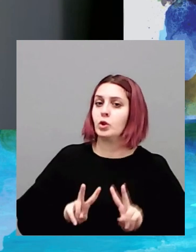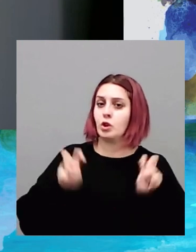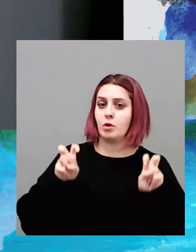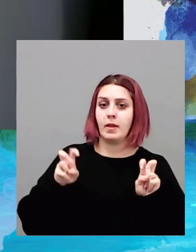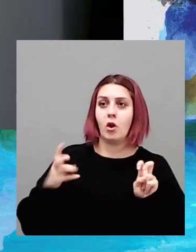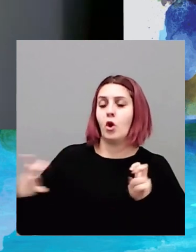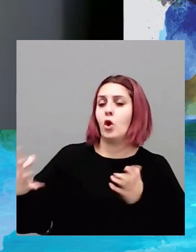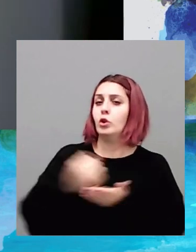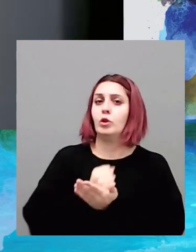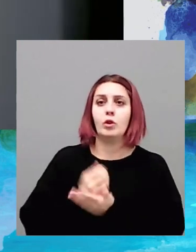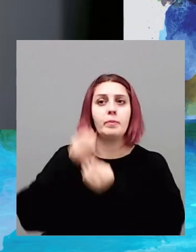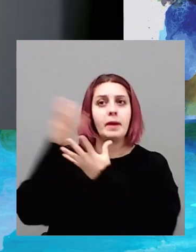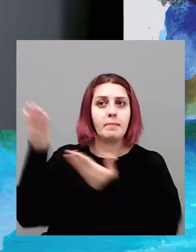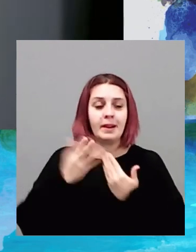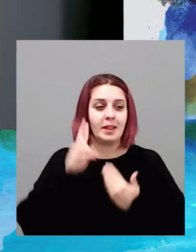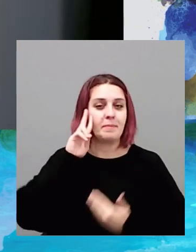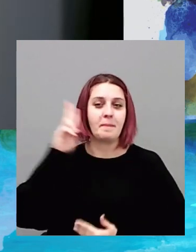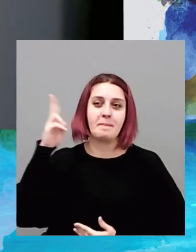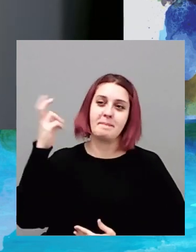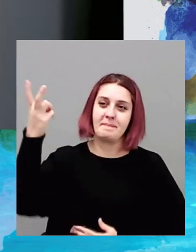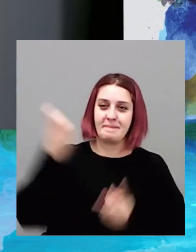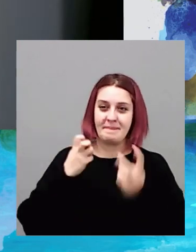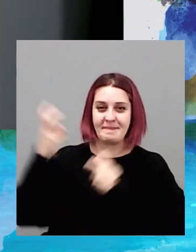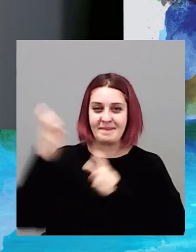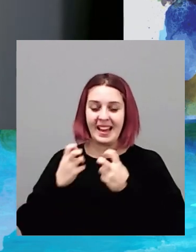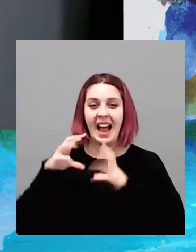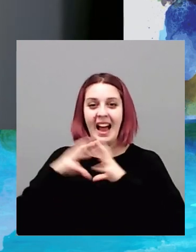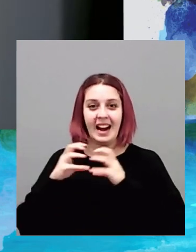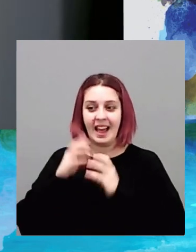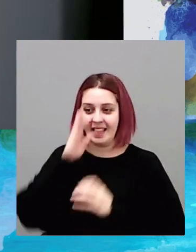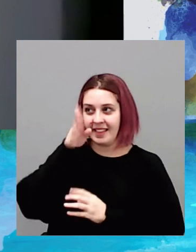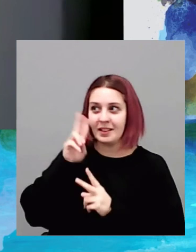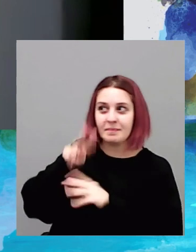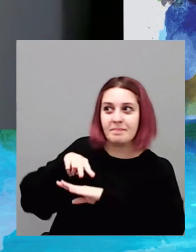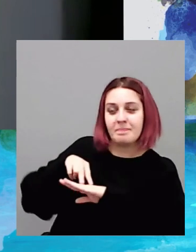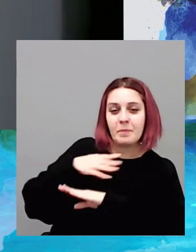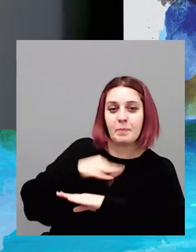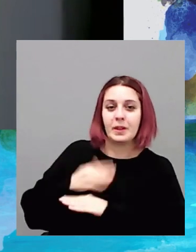It's an innovative project, and we want to welcome all of you to see this live.